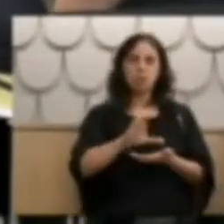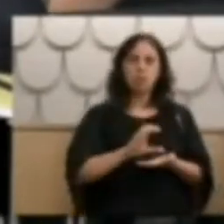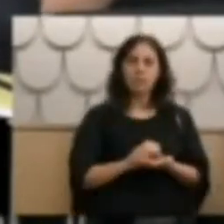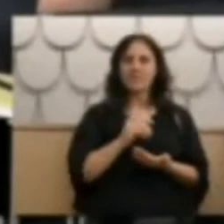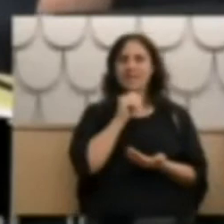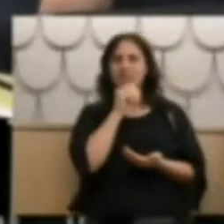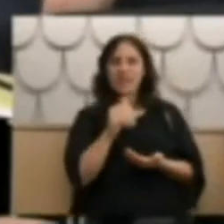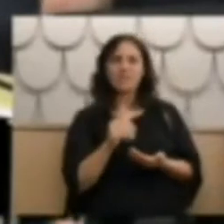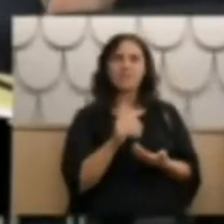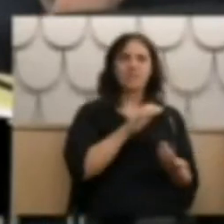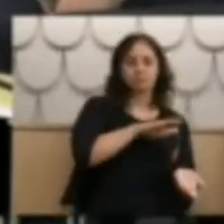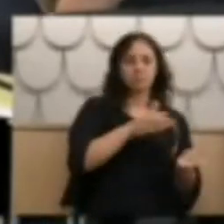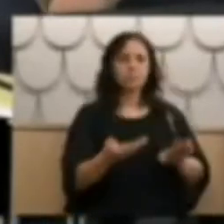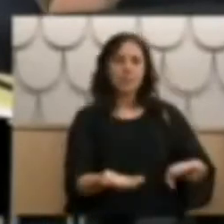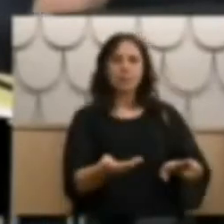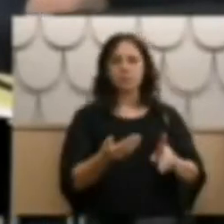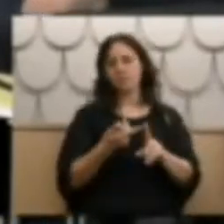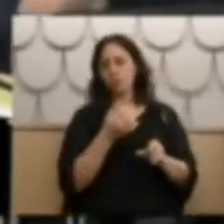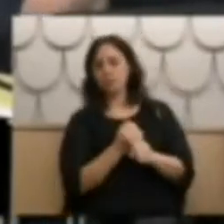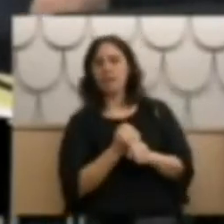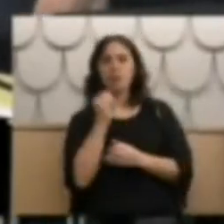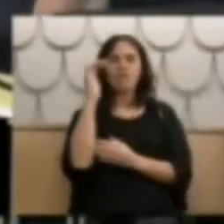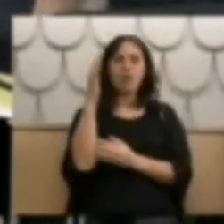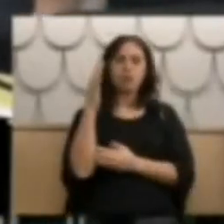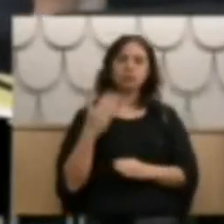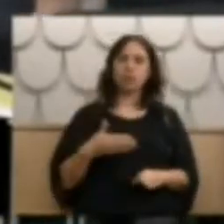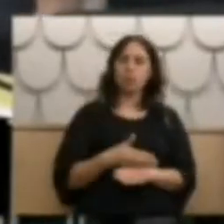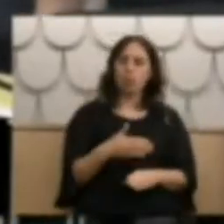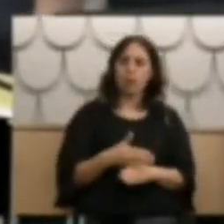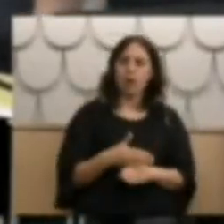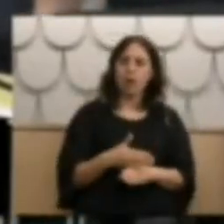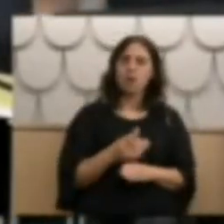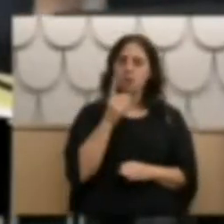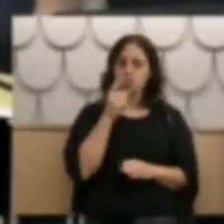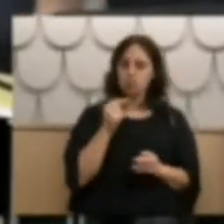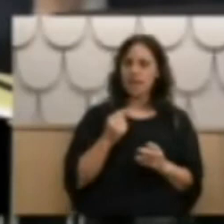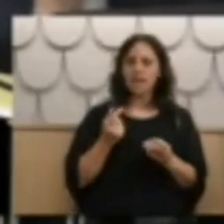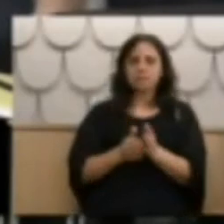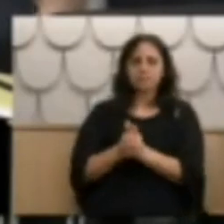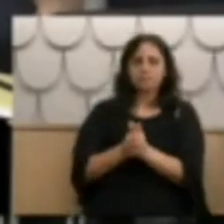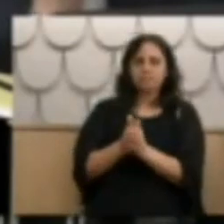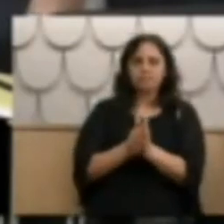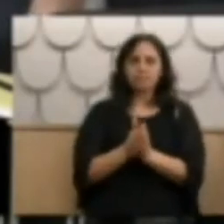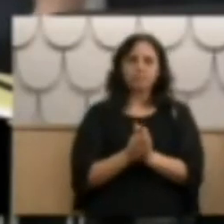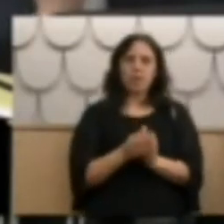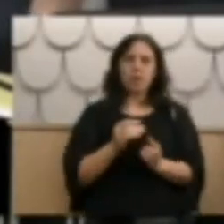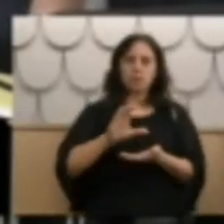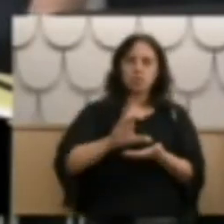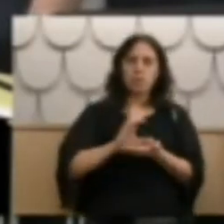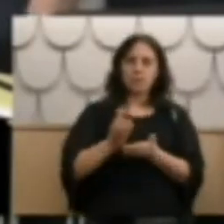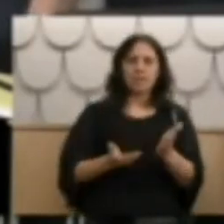killed, for example, forestry worker. You can actually seek compensation from the courts under that